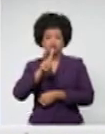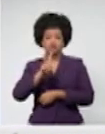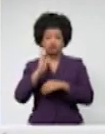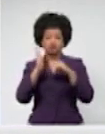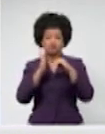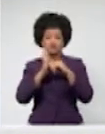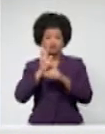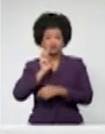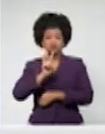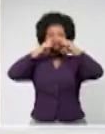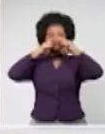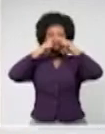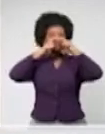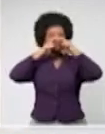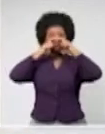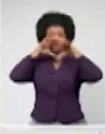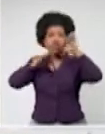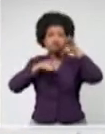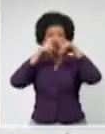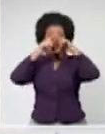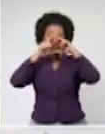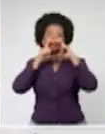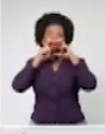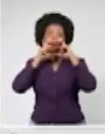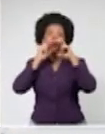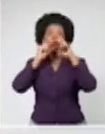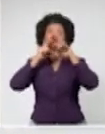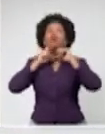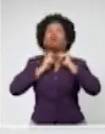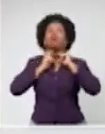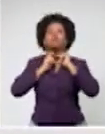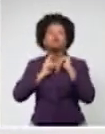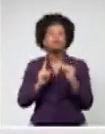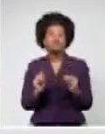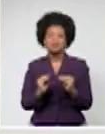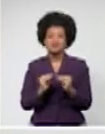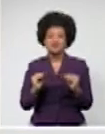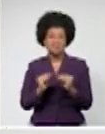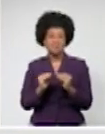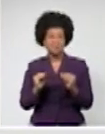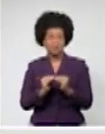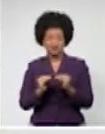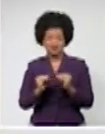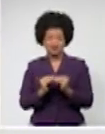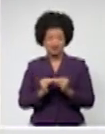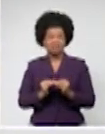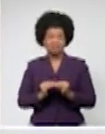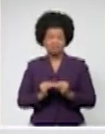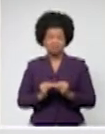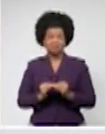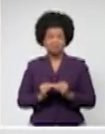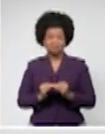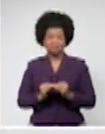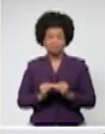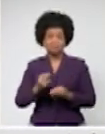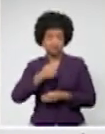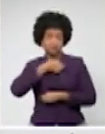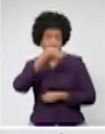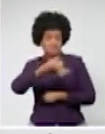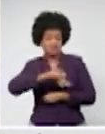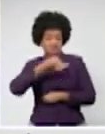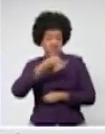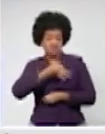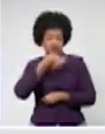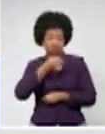1,154 in Brazil. We have prepared a chart that will help us illustrate how a person that does not wear a face mask and